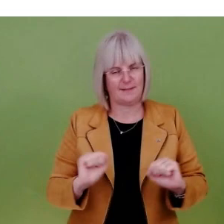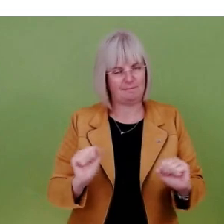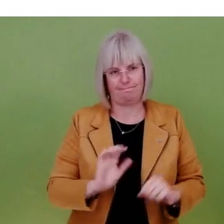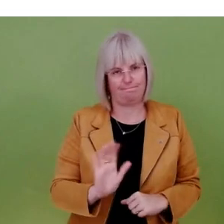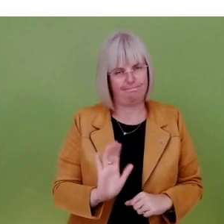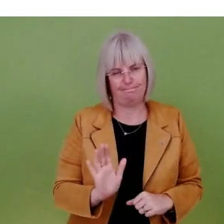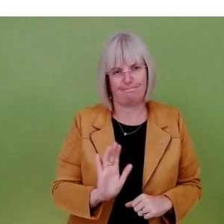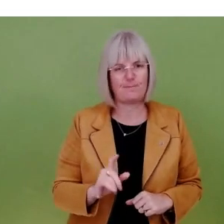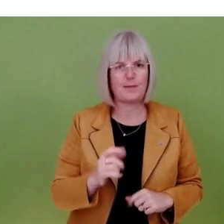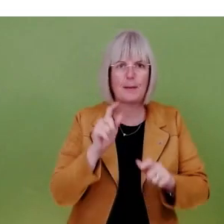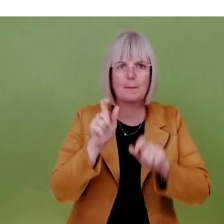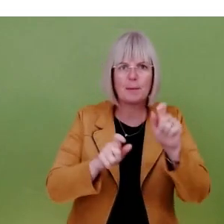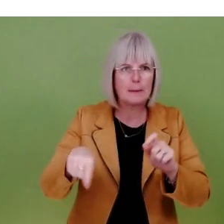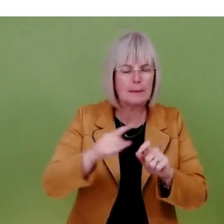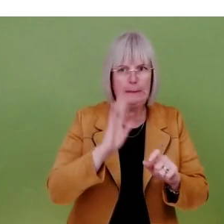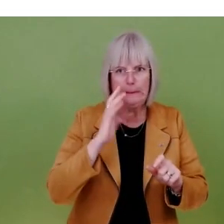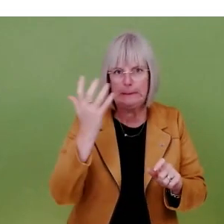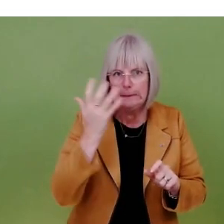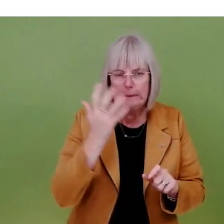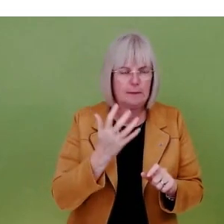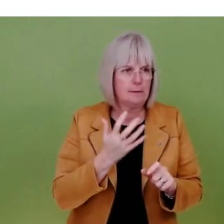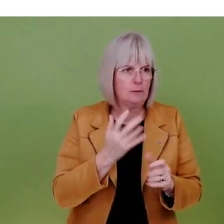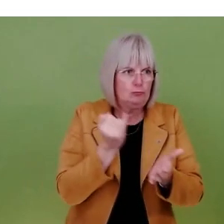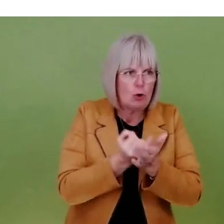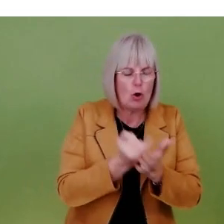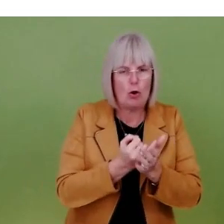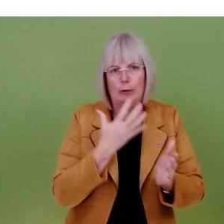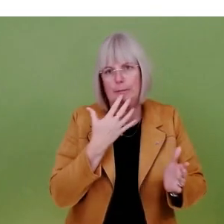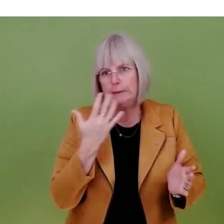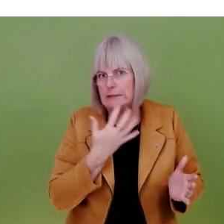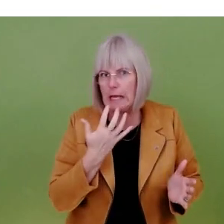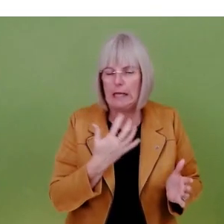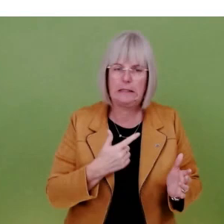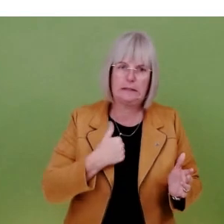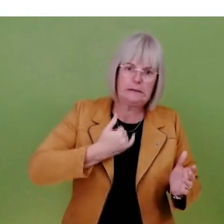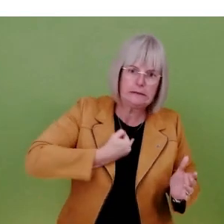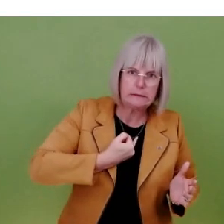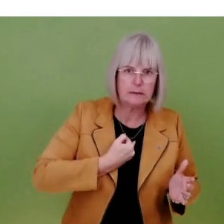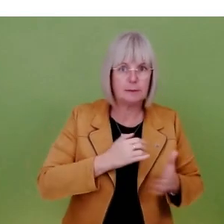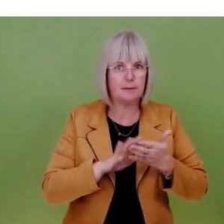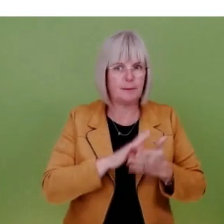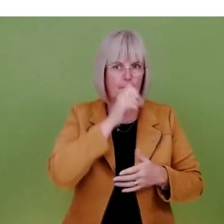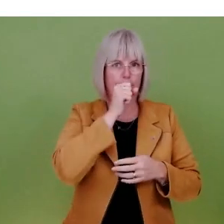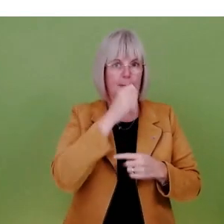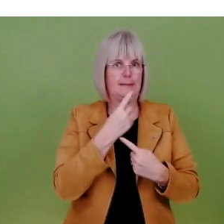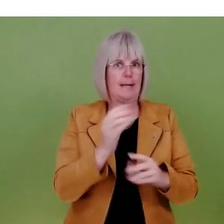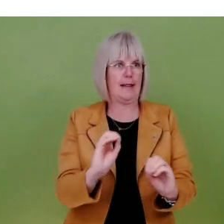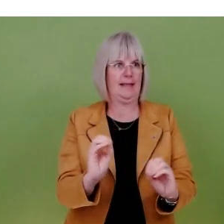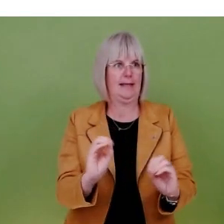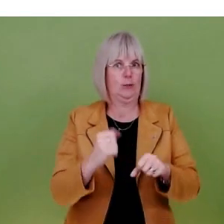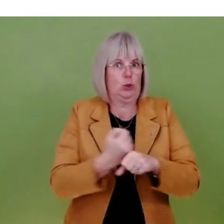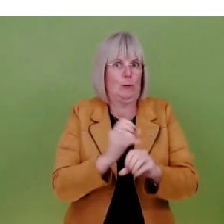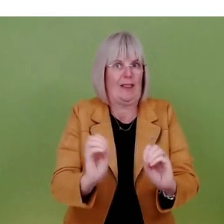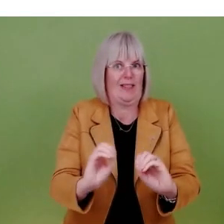or getting their terminology wrong, that people don't tend to say anything at all. So I think if we're really going to go forward, we need to offer a lot more